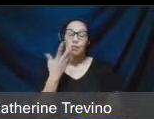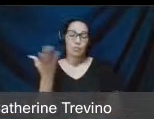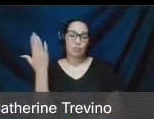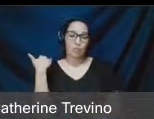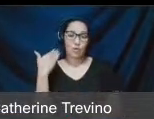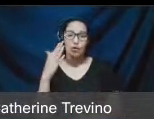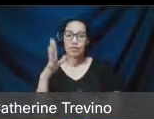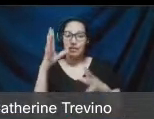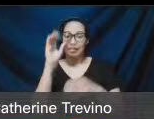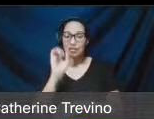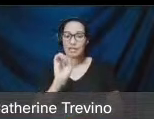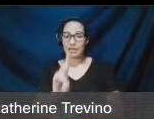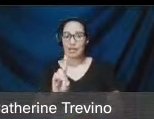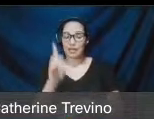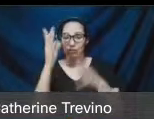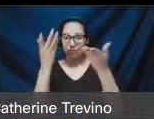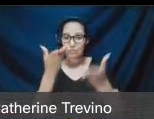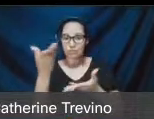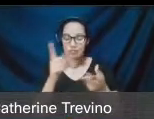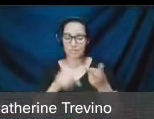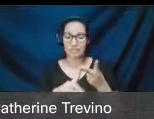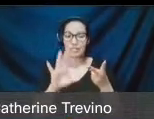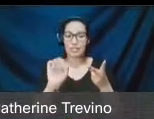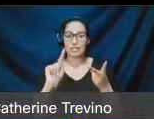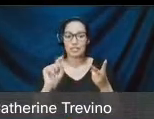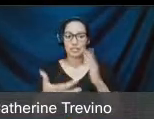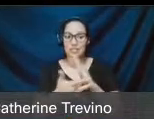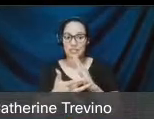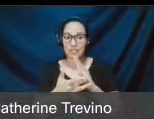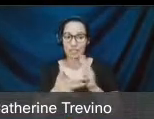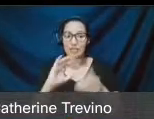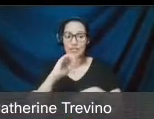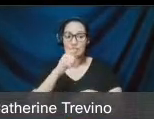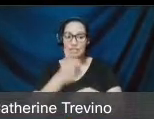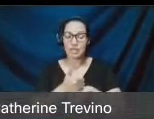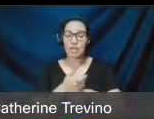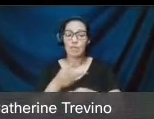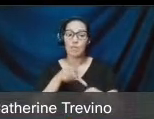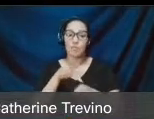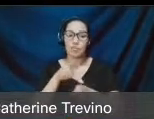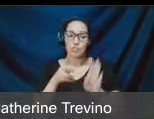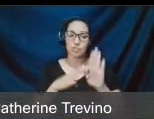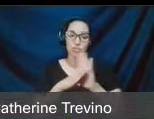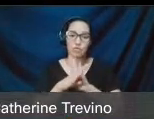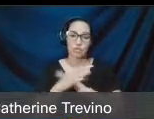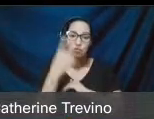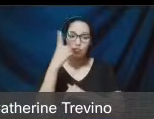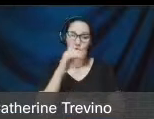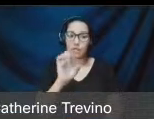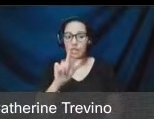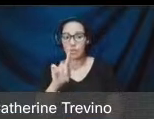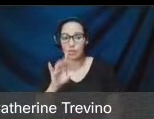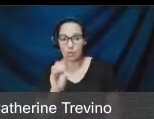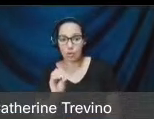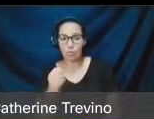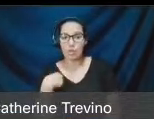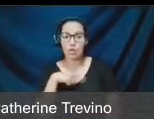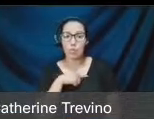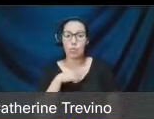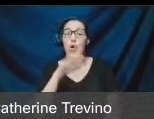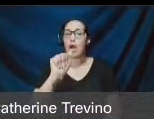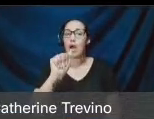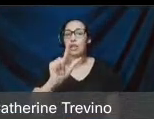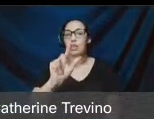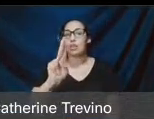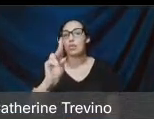Services Division and EdTech TOAs have created a self-directed professional learning platform utilizing Eludo that we call CJUSD